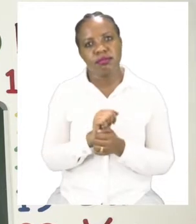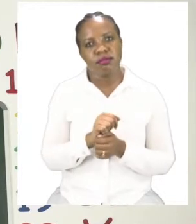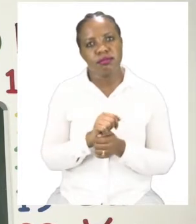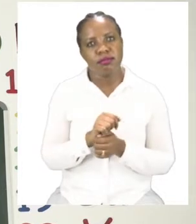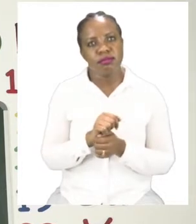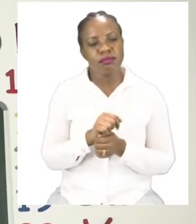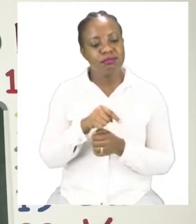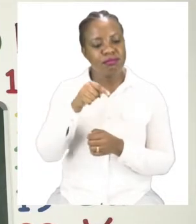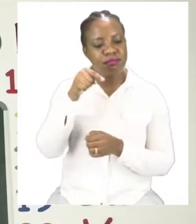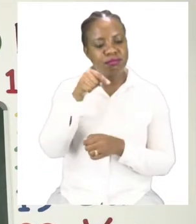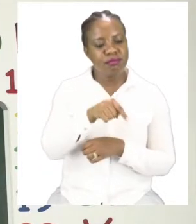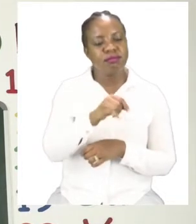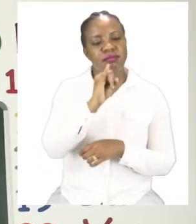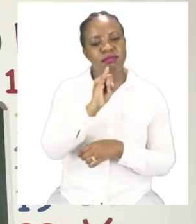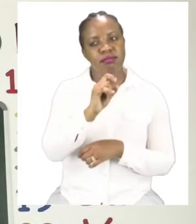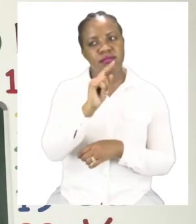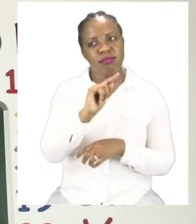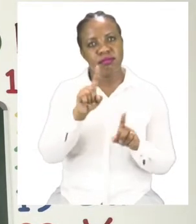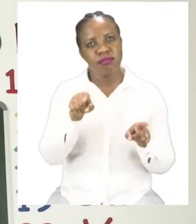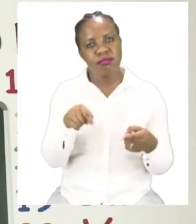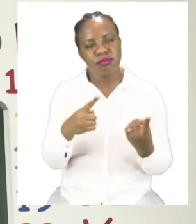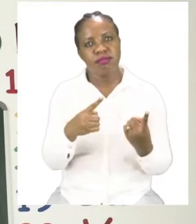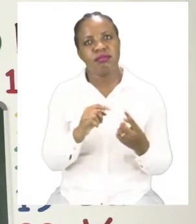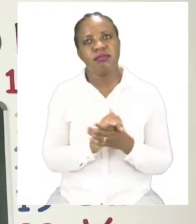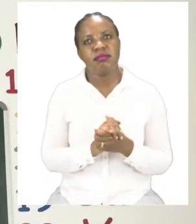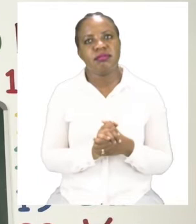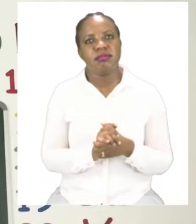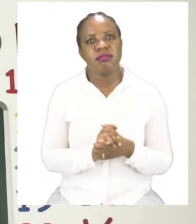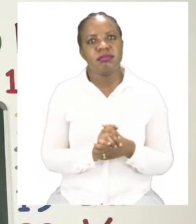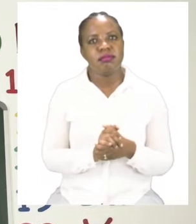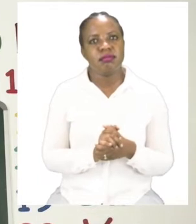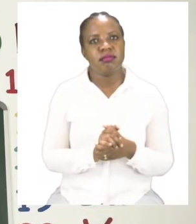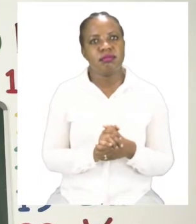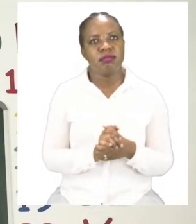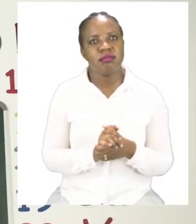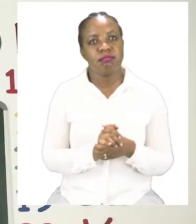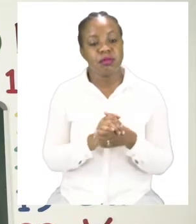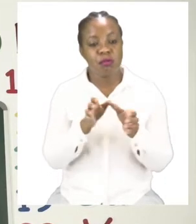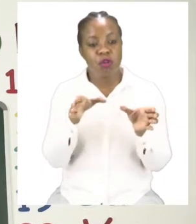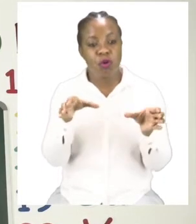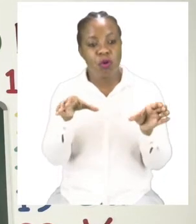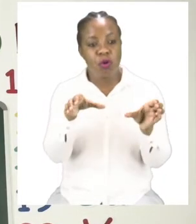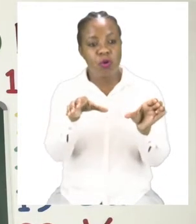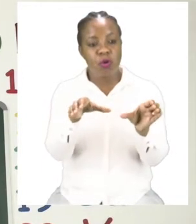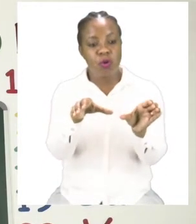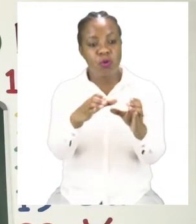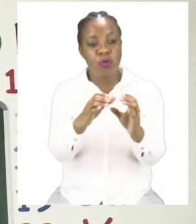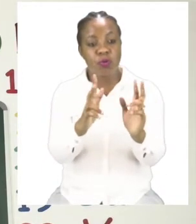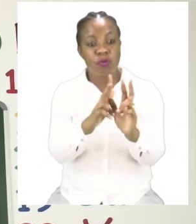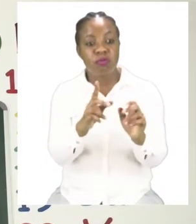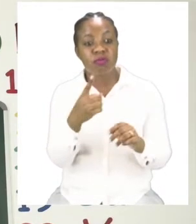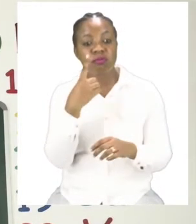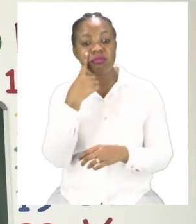It. Well done. And now, if we have a group of people that we can see,